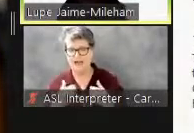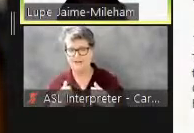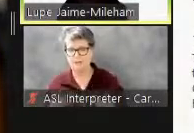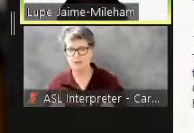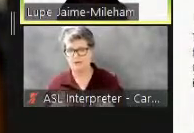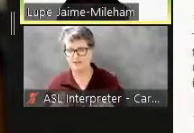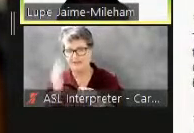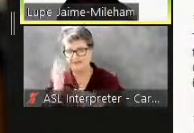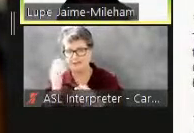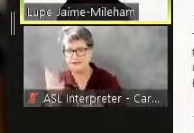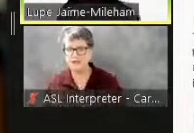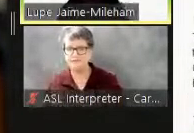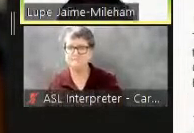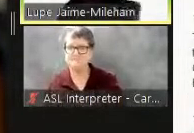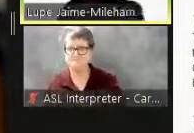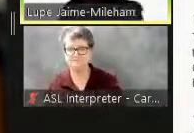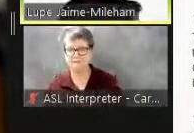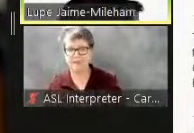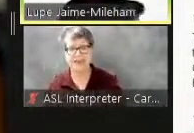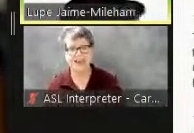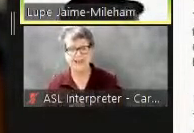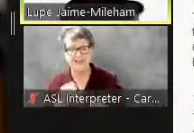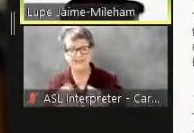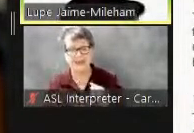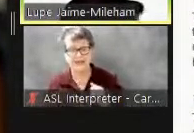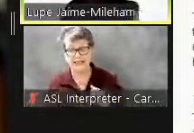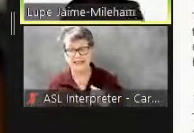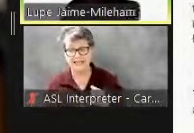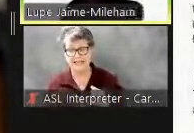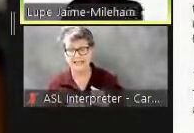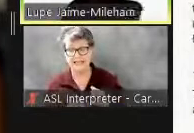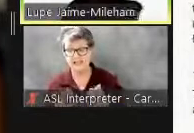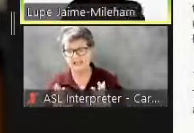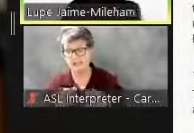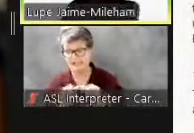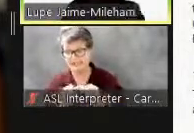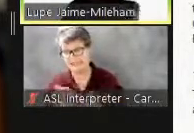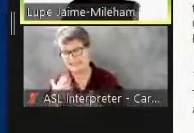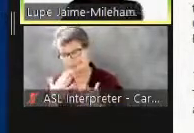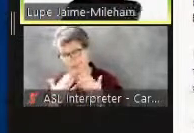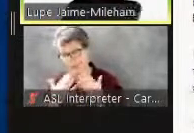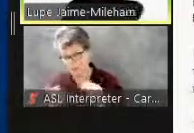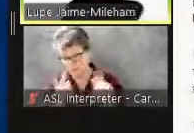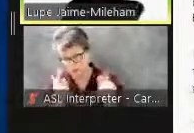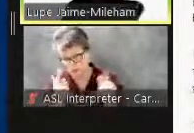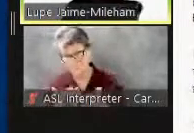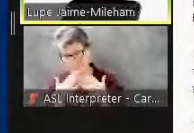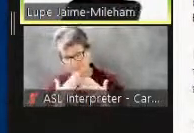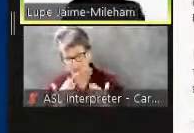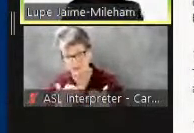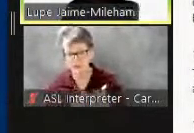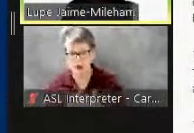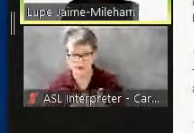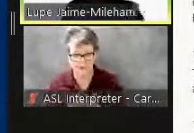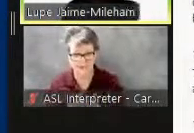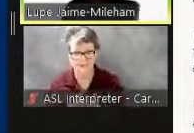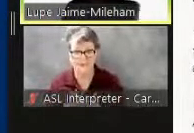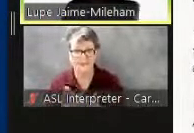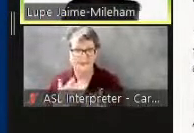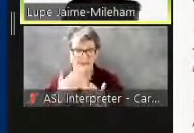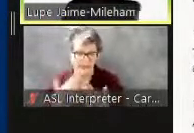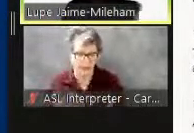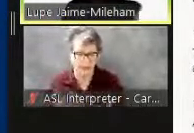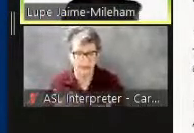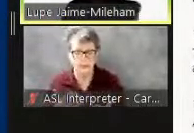information in regards to that. And then finally, just want to continue to thank you all. Thank you for your honest feedback. Thank you